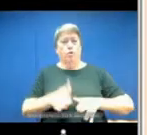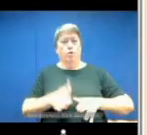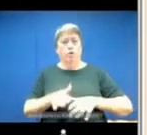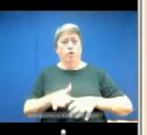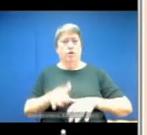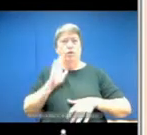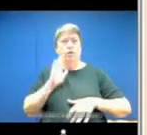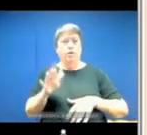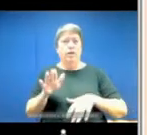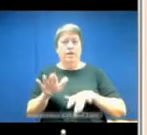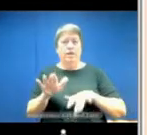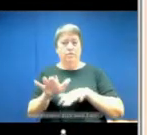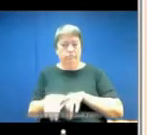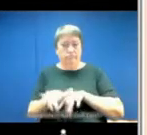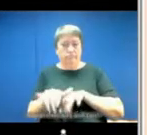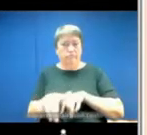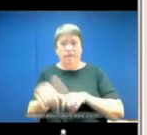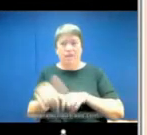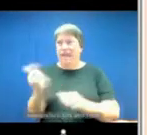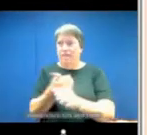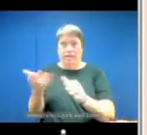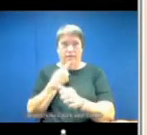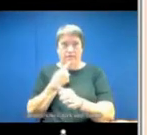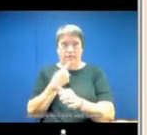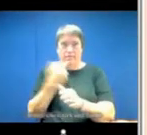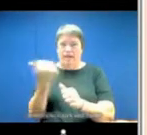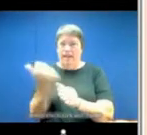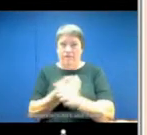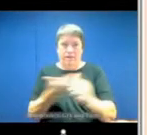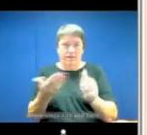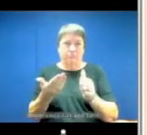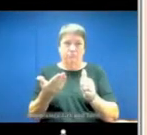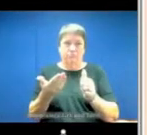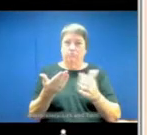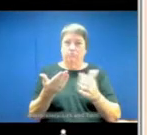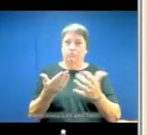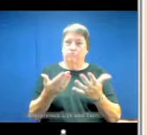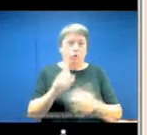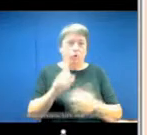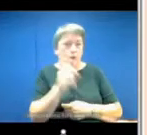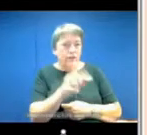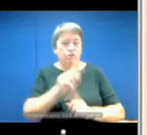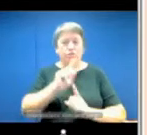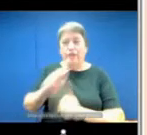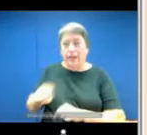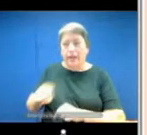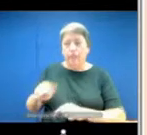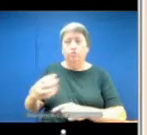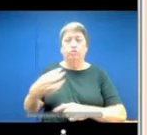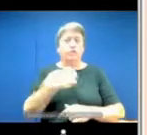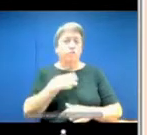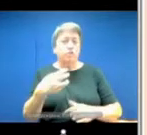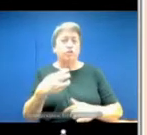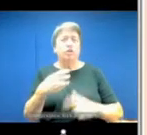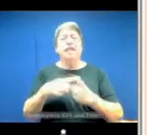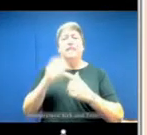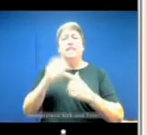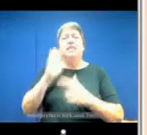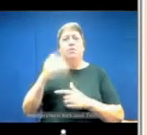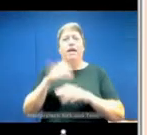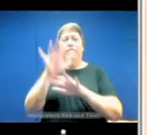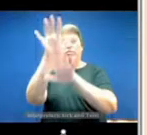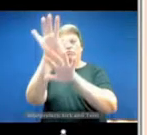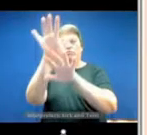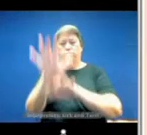answers and the objections. And you can't, and then a transcript is produced. So it's all written down.